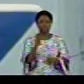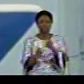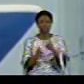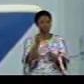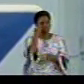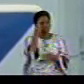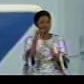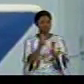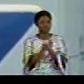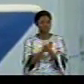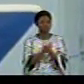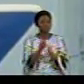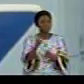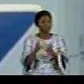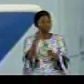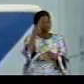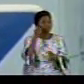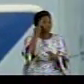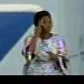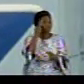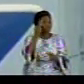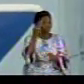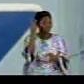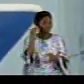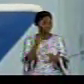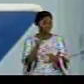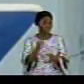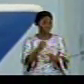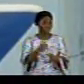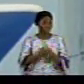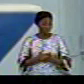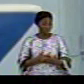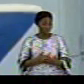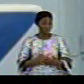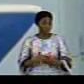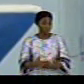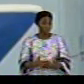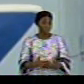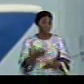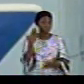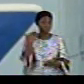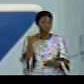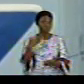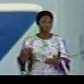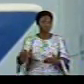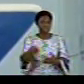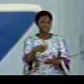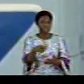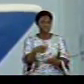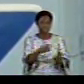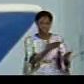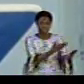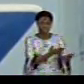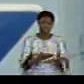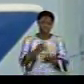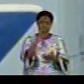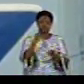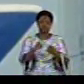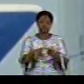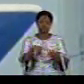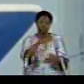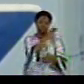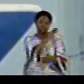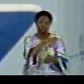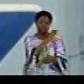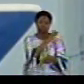people thought she was pregnant, so they rushed out to the welfare department in that retreat. And so our nurses and